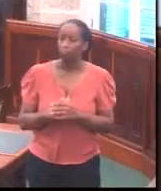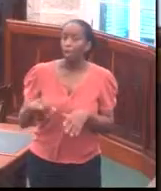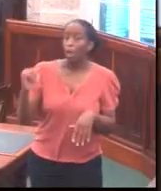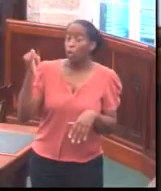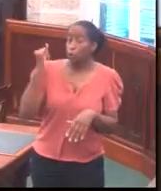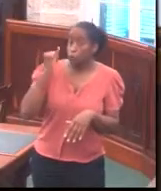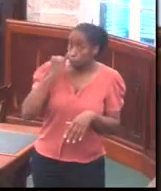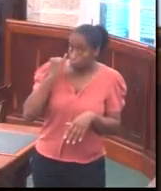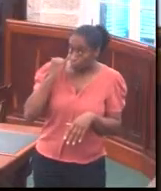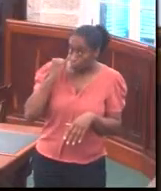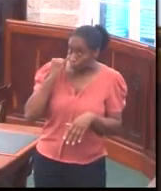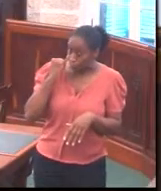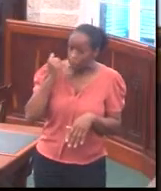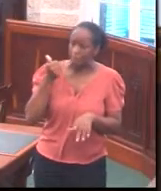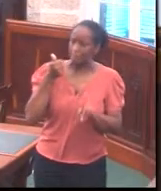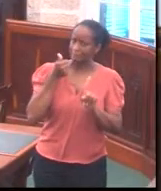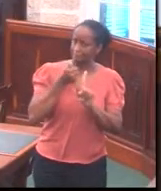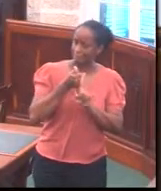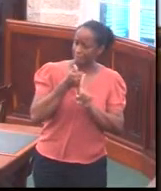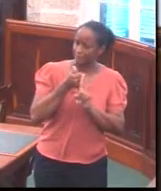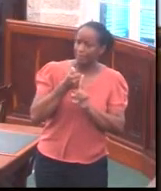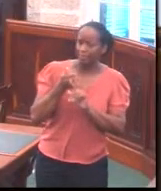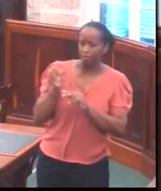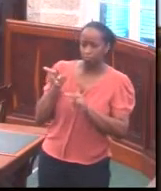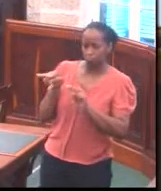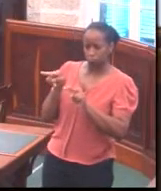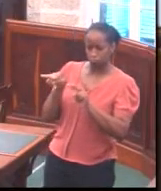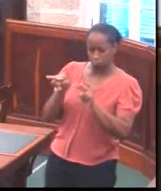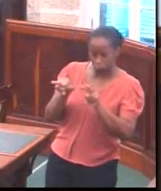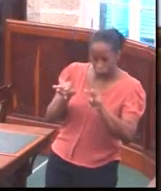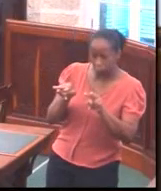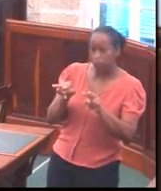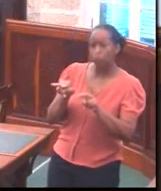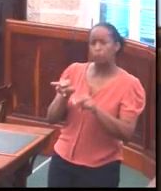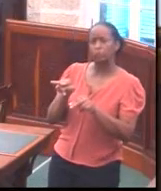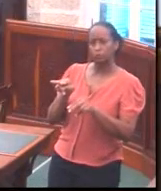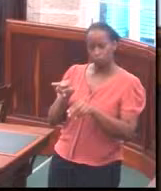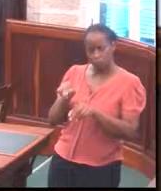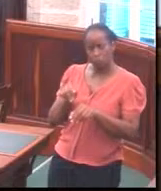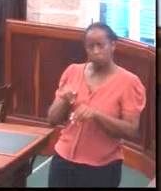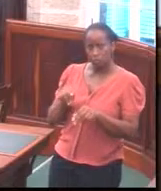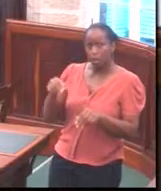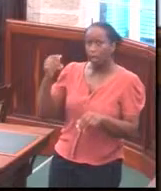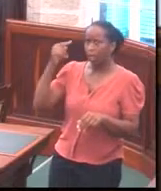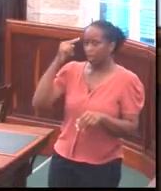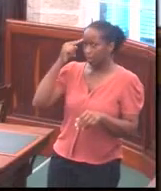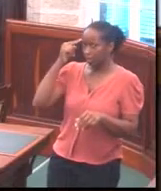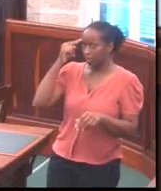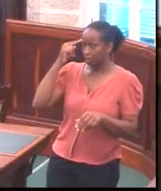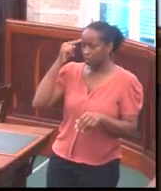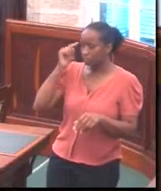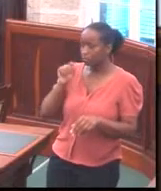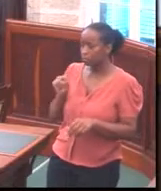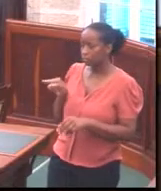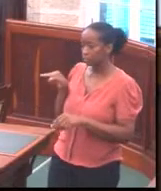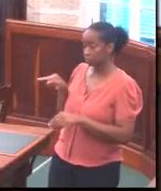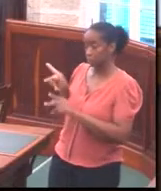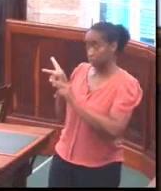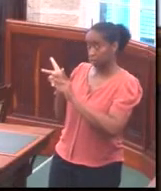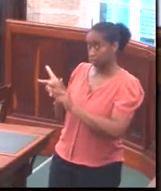has reasonable grounds for believing that the person to whom or by whom the communication is